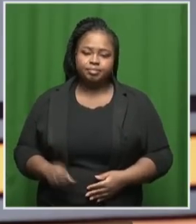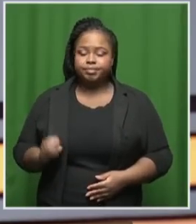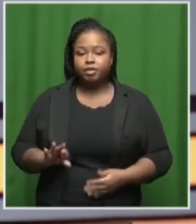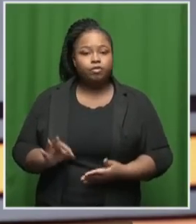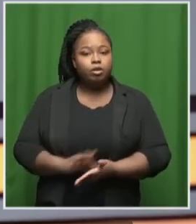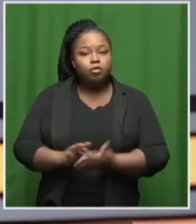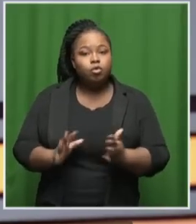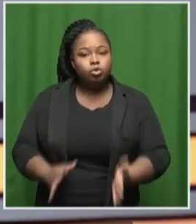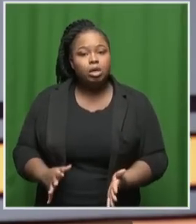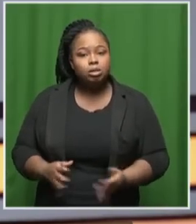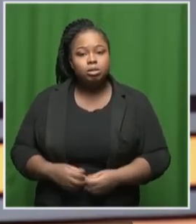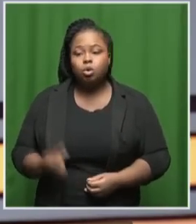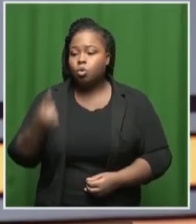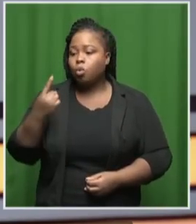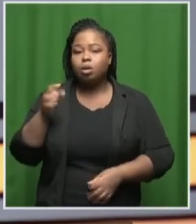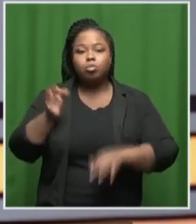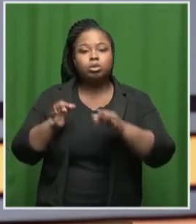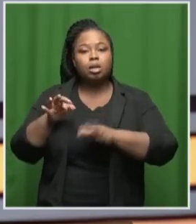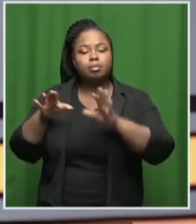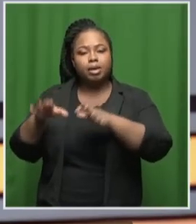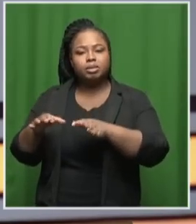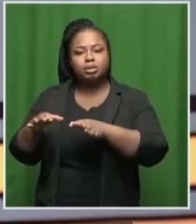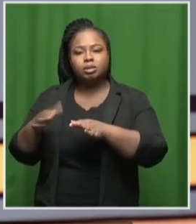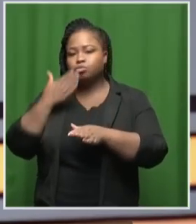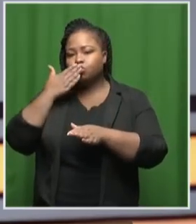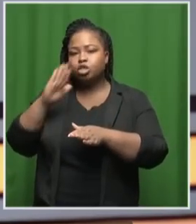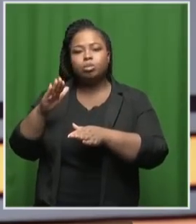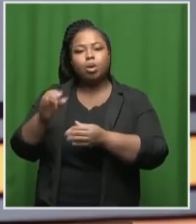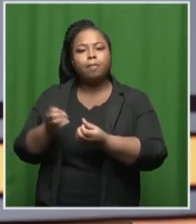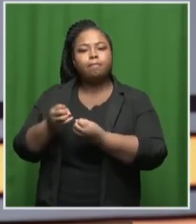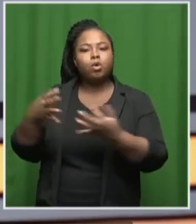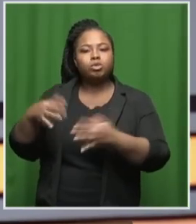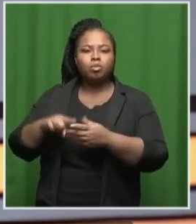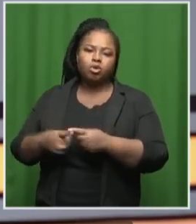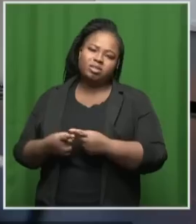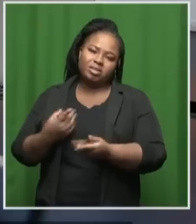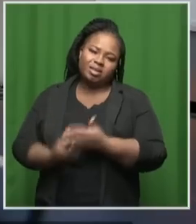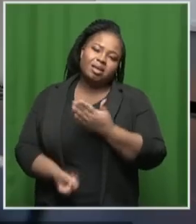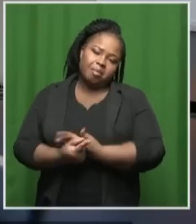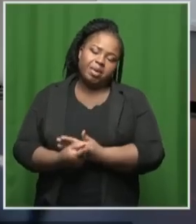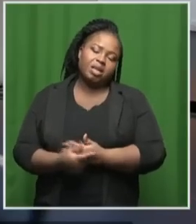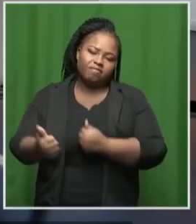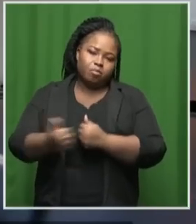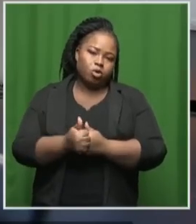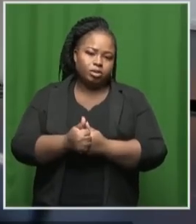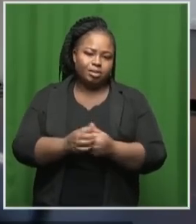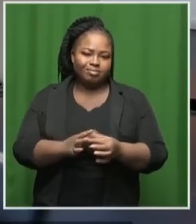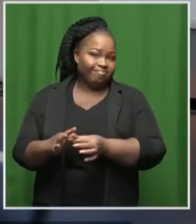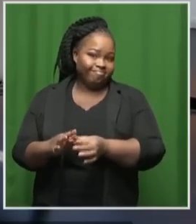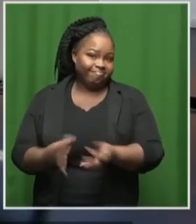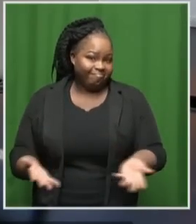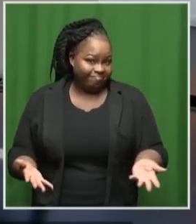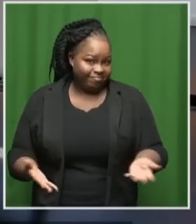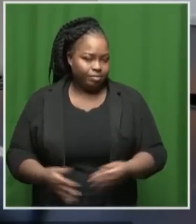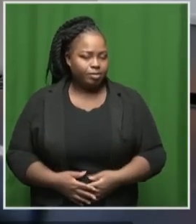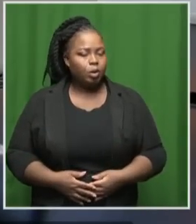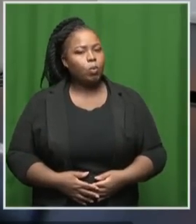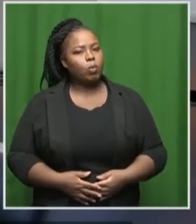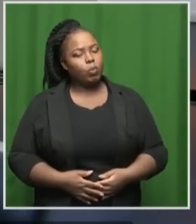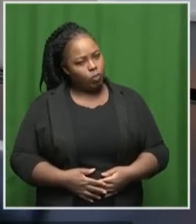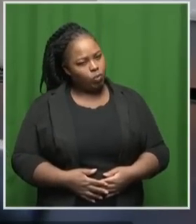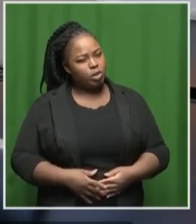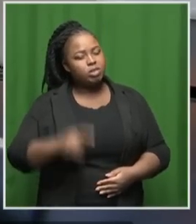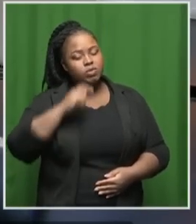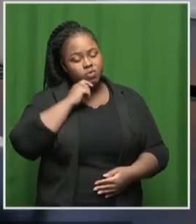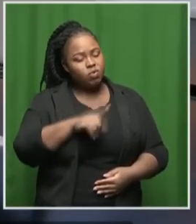voters don't give a single party a majority, it is what it is. That's what we've asked for. This is going. Like we said to you, this is